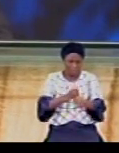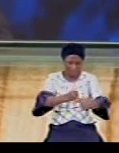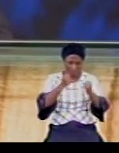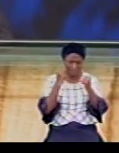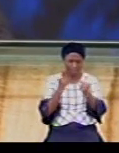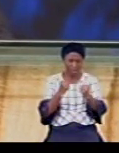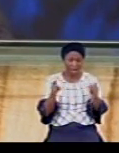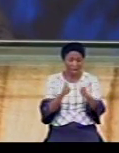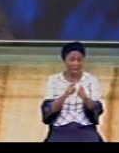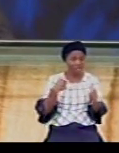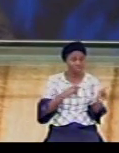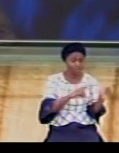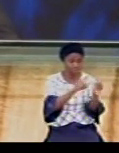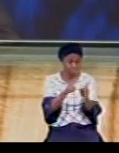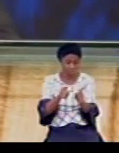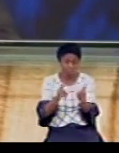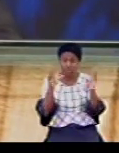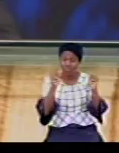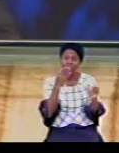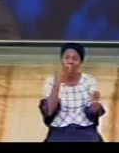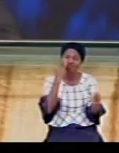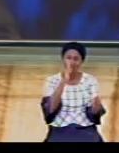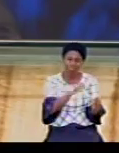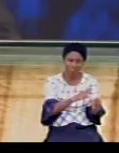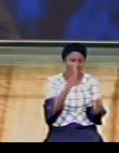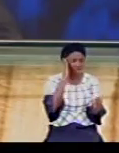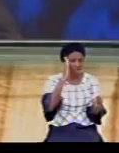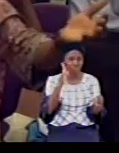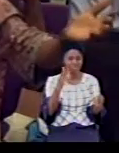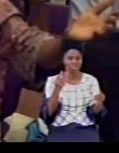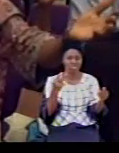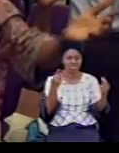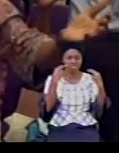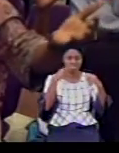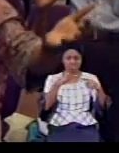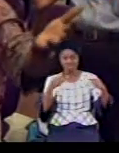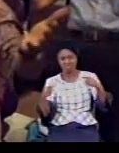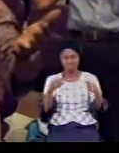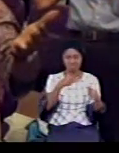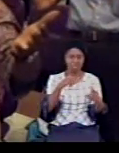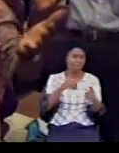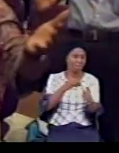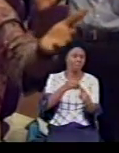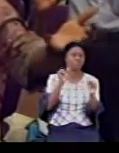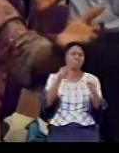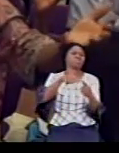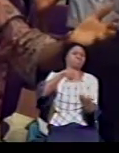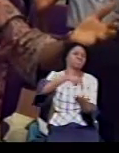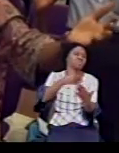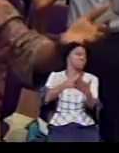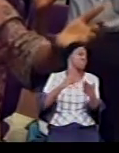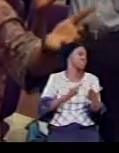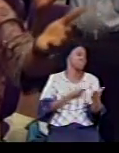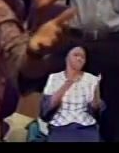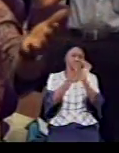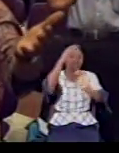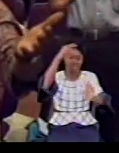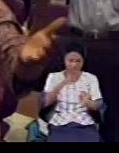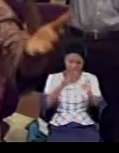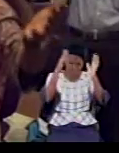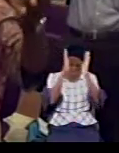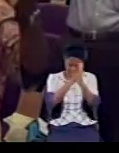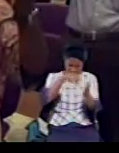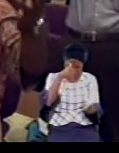we go, no evil will confront or stand before any of us in